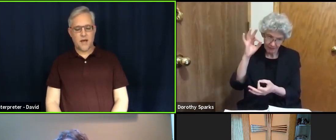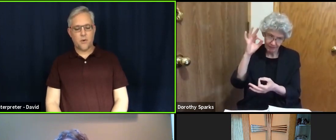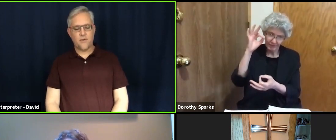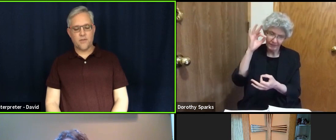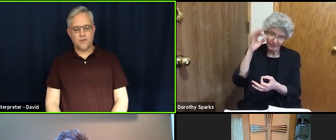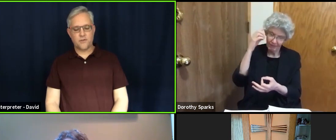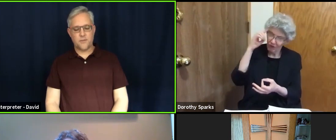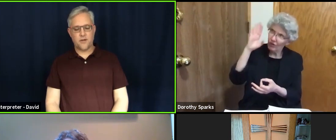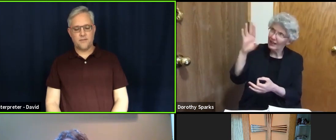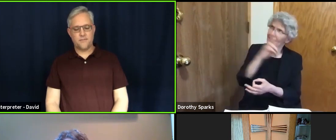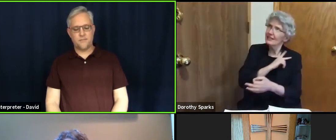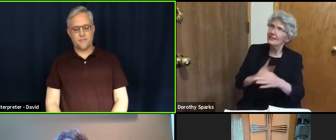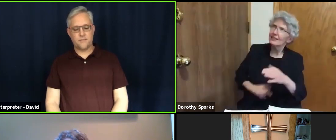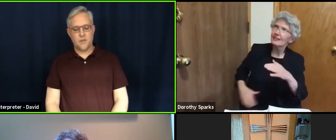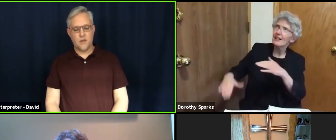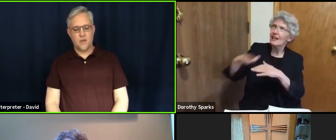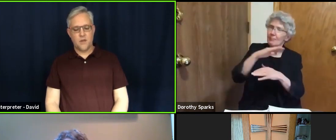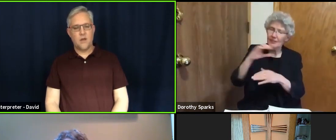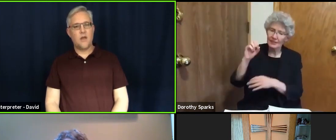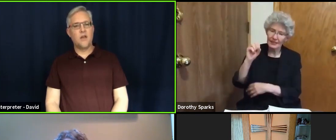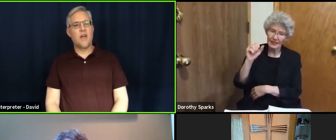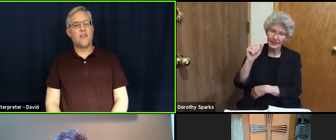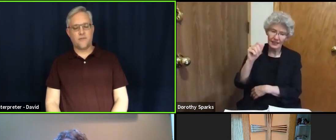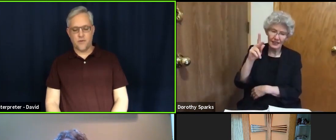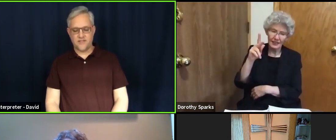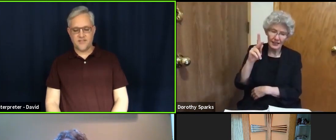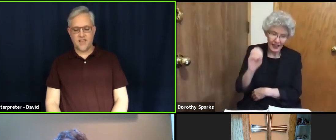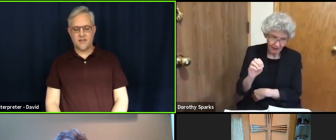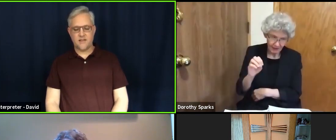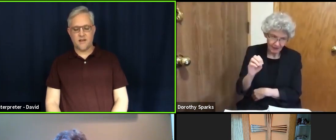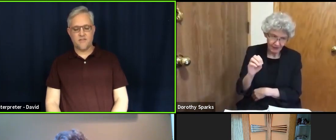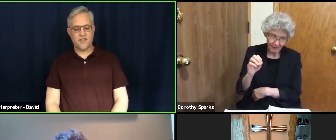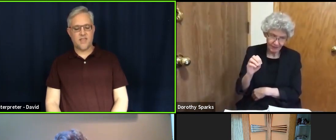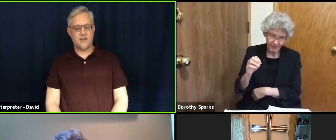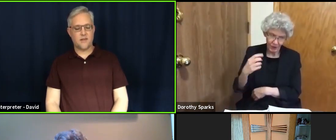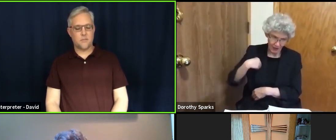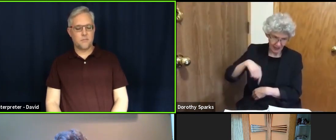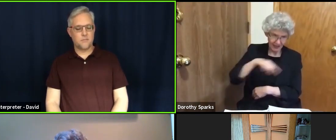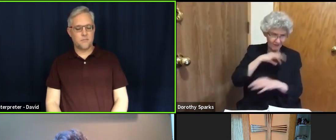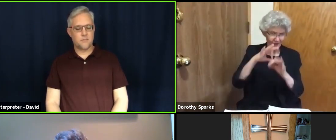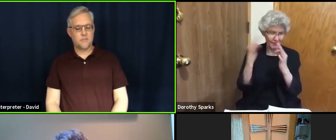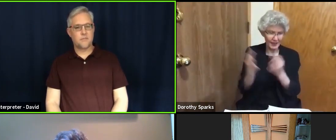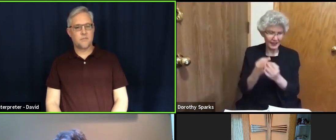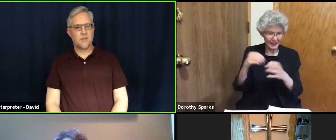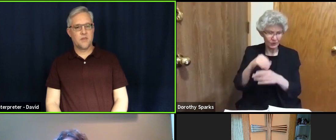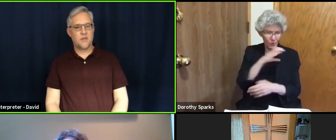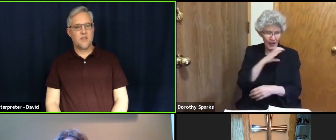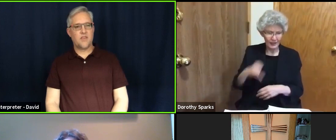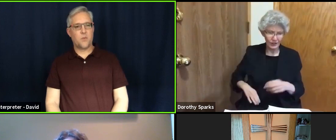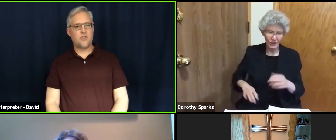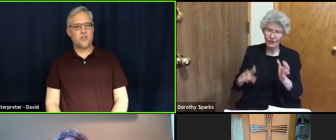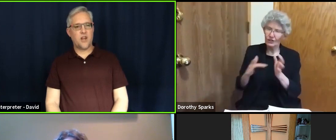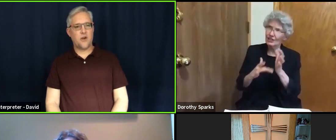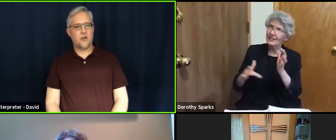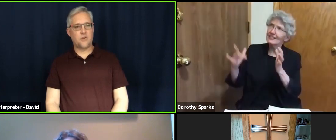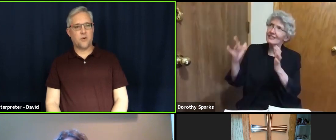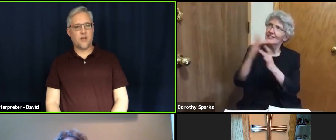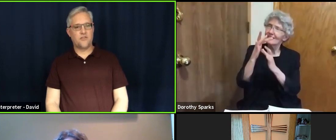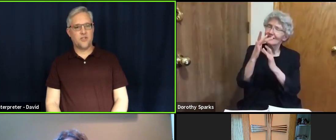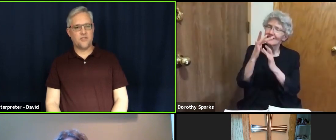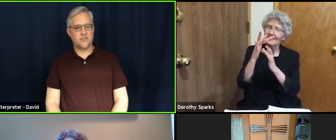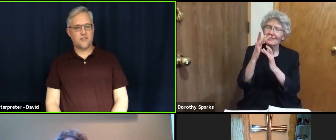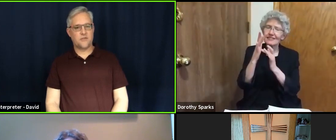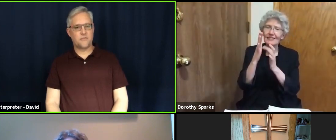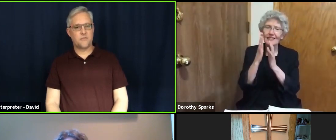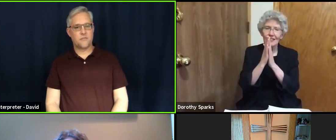By the power of the Spirit and for the sake of the kingdom that we share in